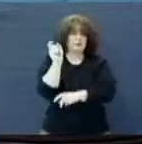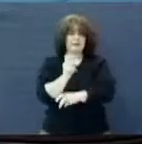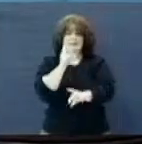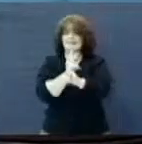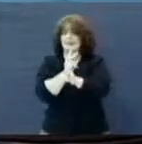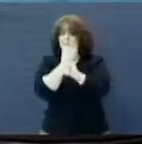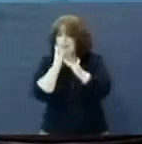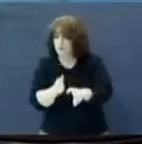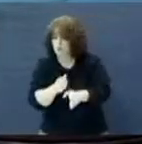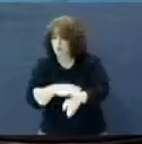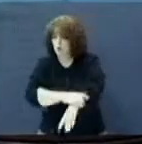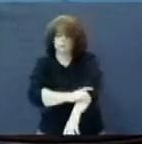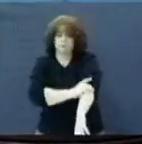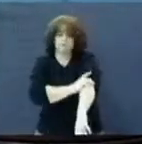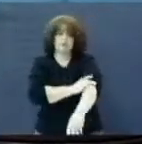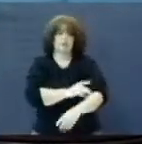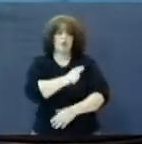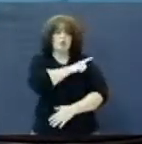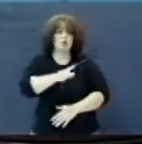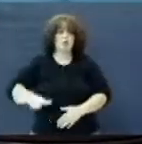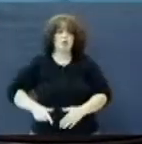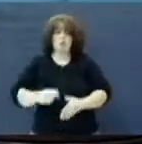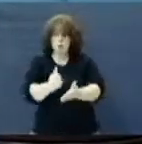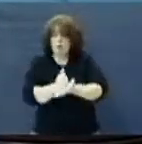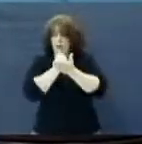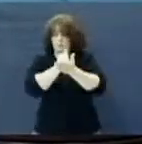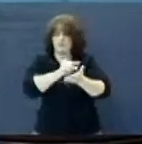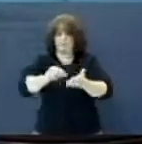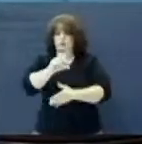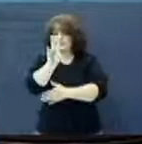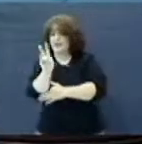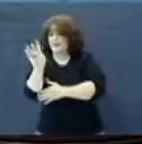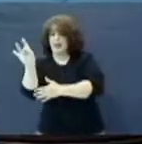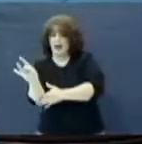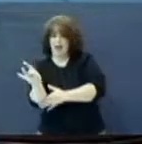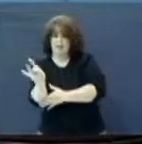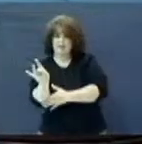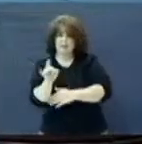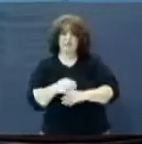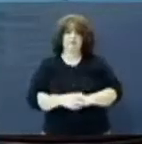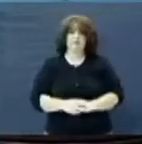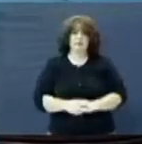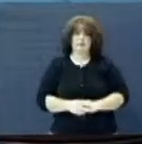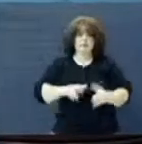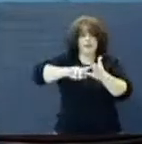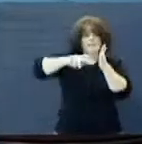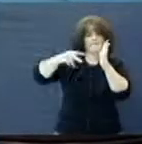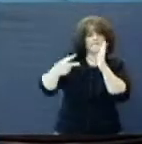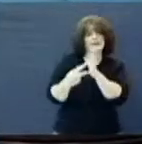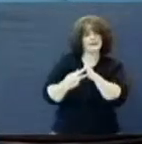Lord will preserve in verse 7 and 8. And then it also means